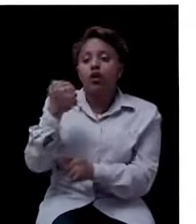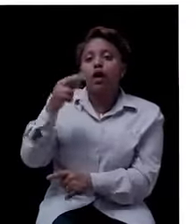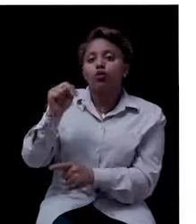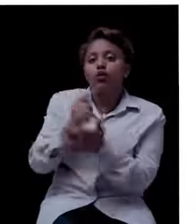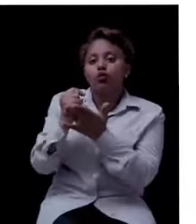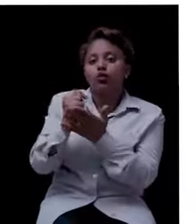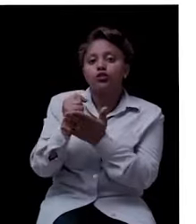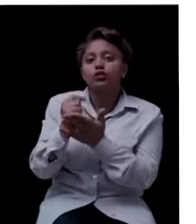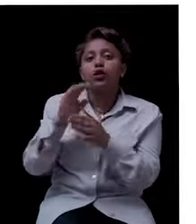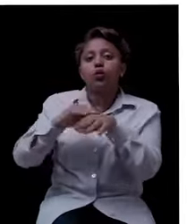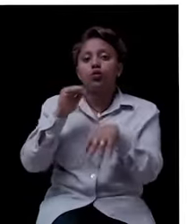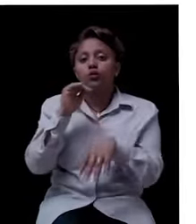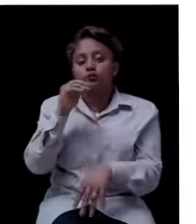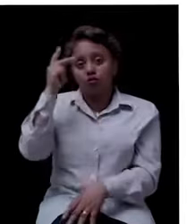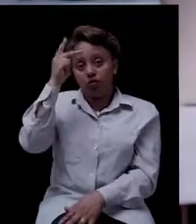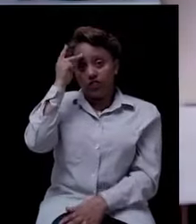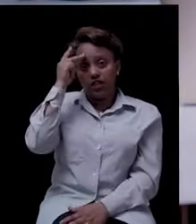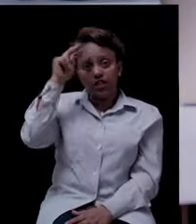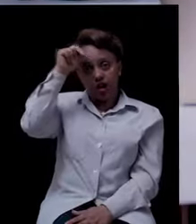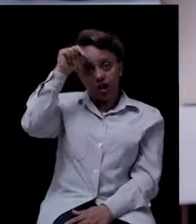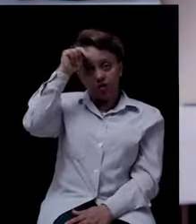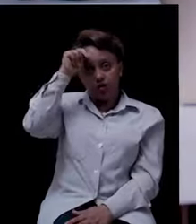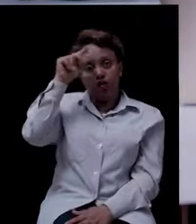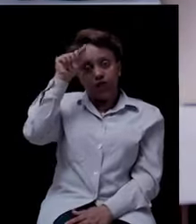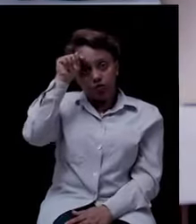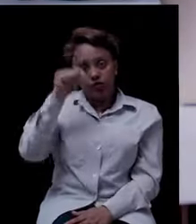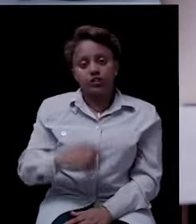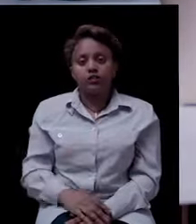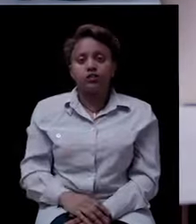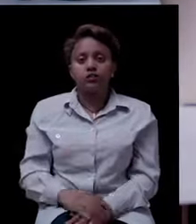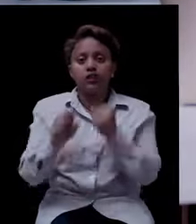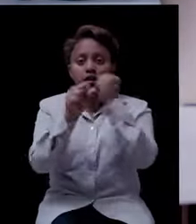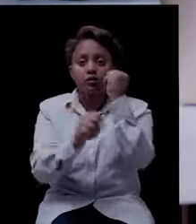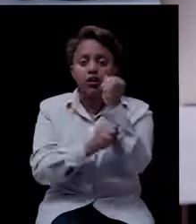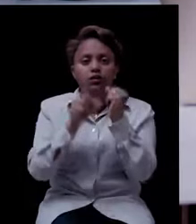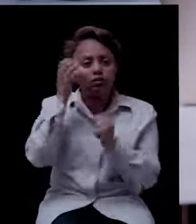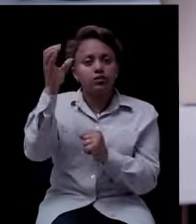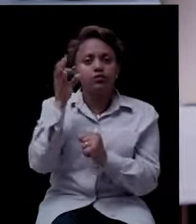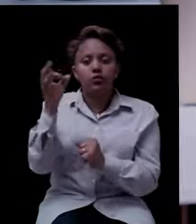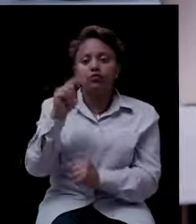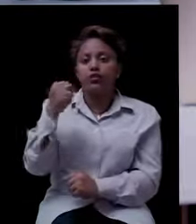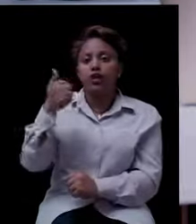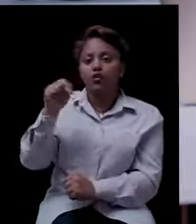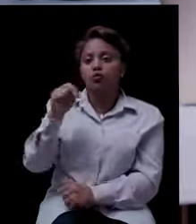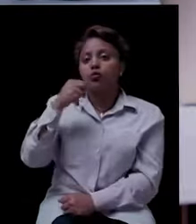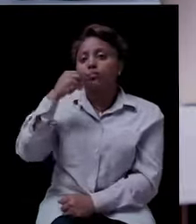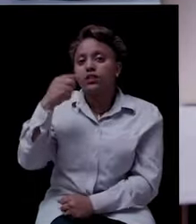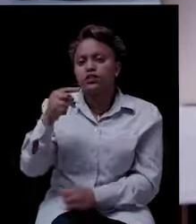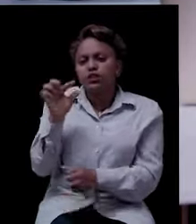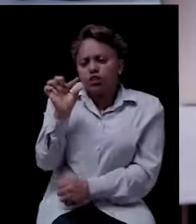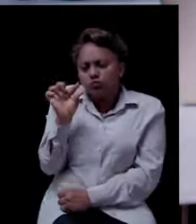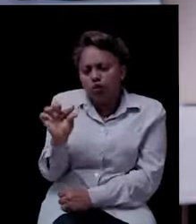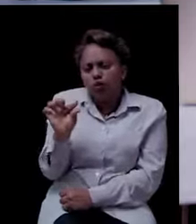Nario Taniguchi. The fundamental concepts of nanotechnology, actually nano means small, a very small